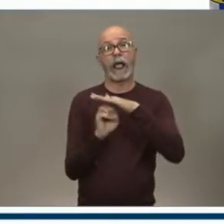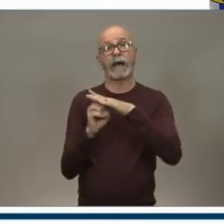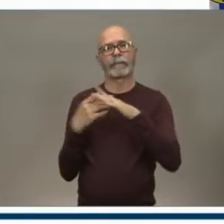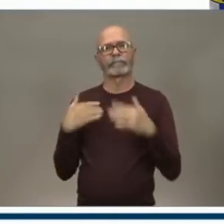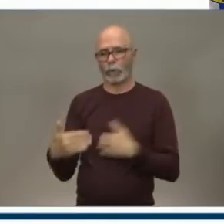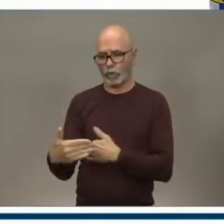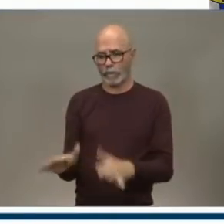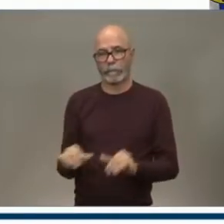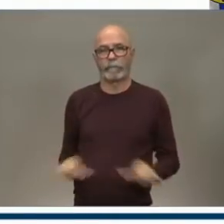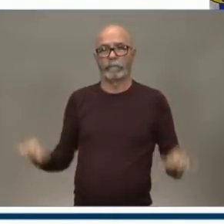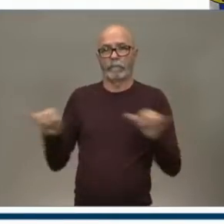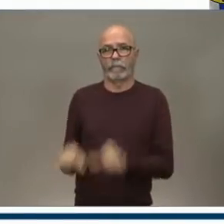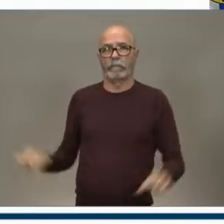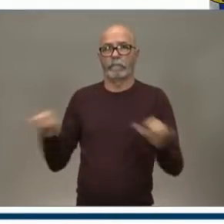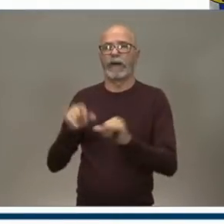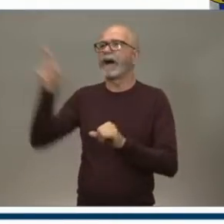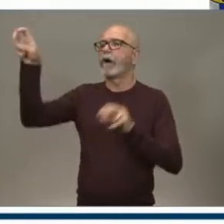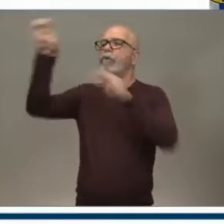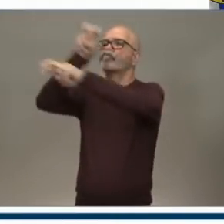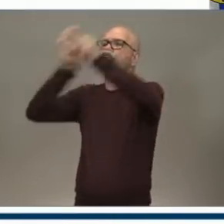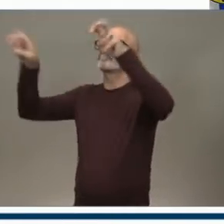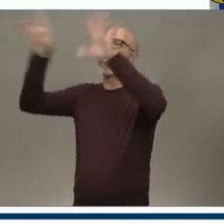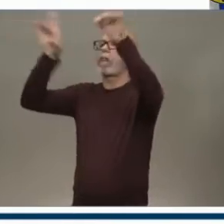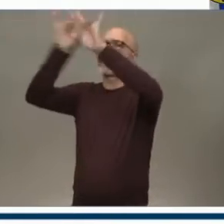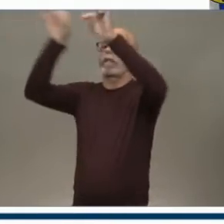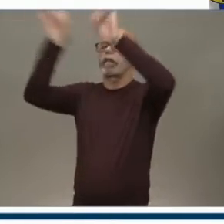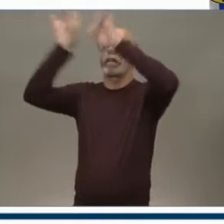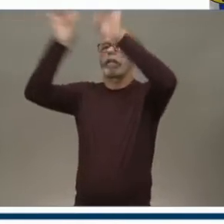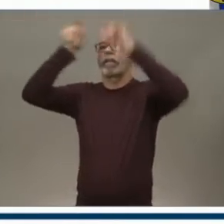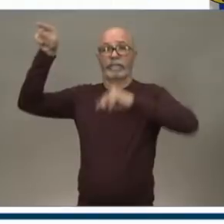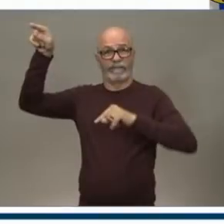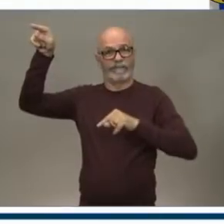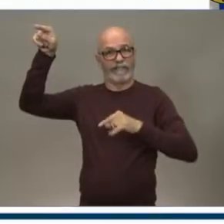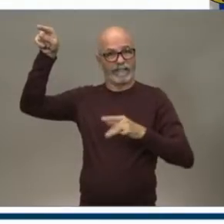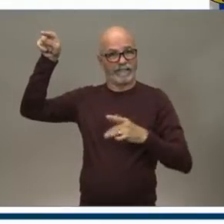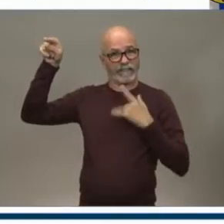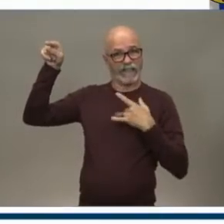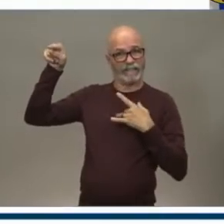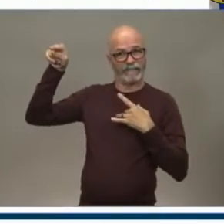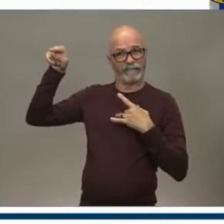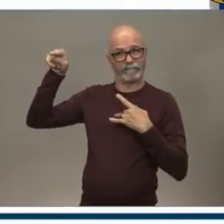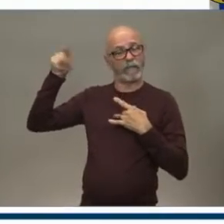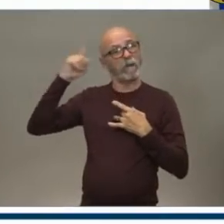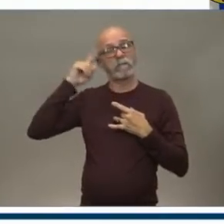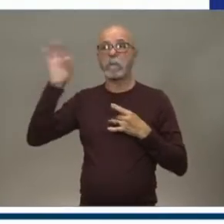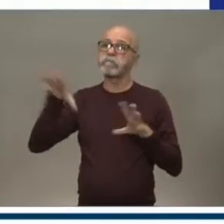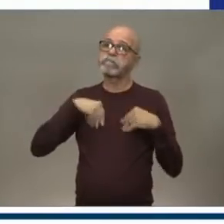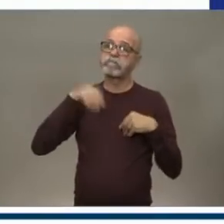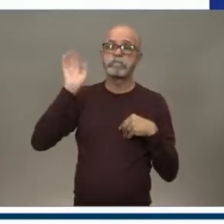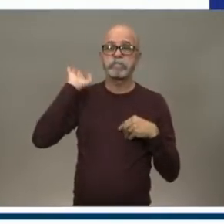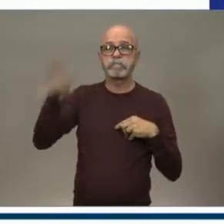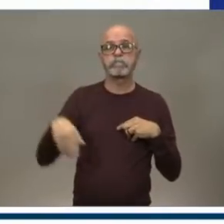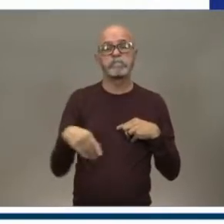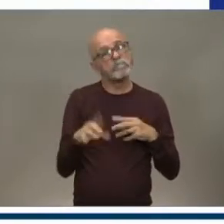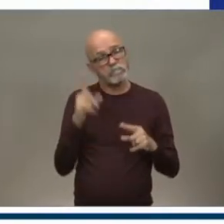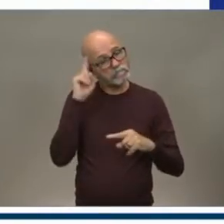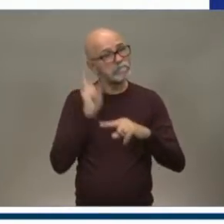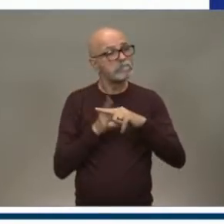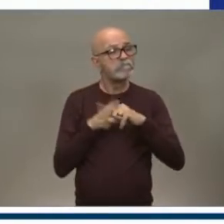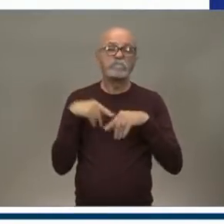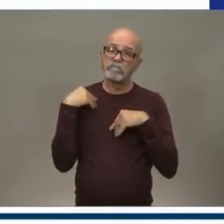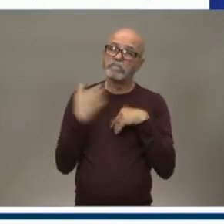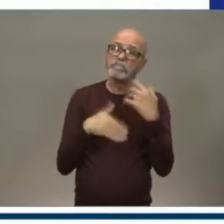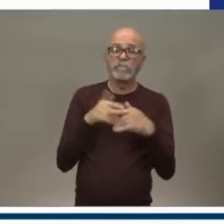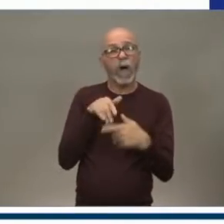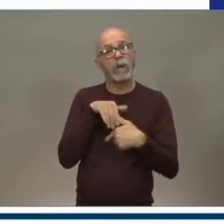still satisfied with the approach you're using, or is it something you think needs to be revisited? Well, the department and the minister are always monitoring that approach,